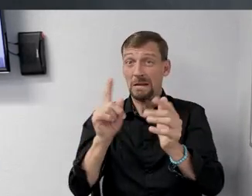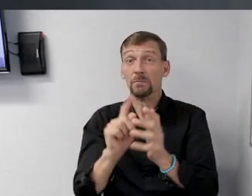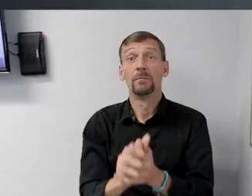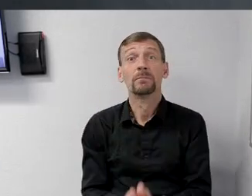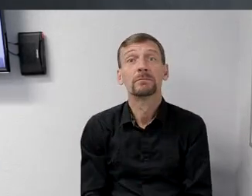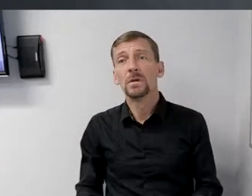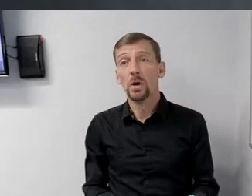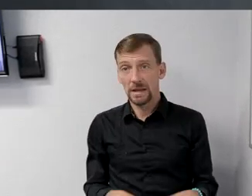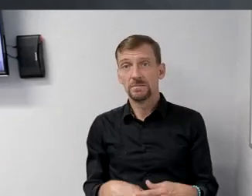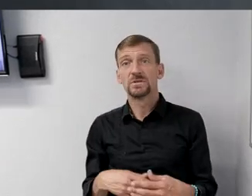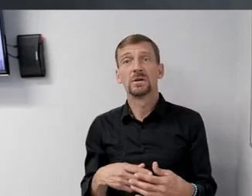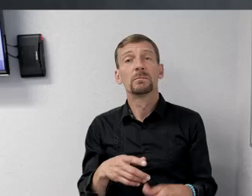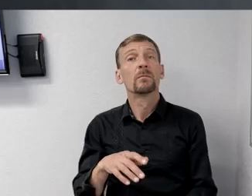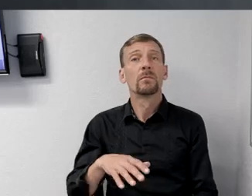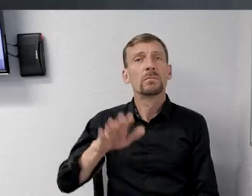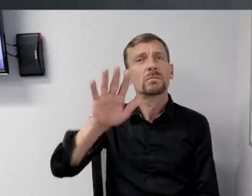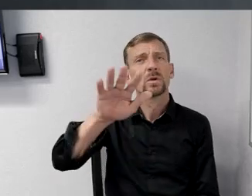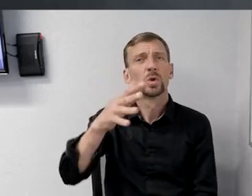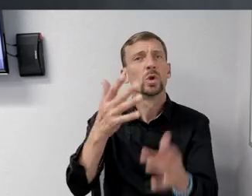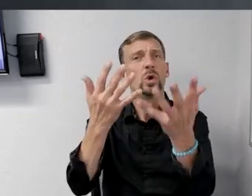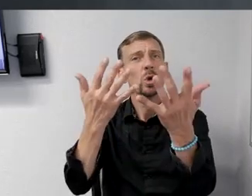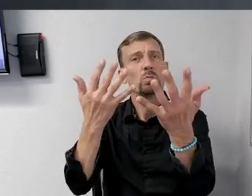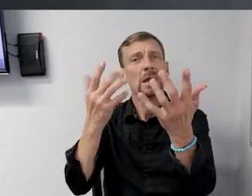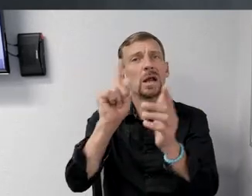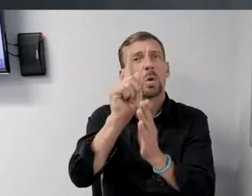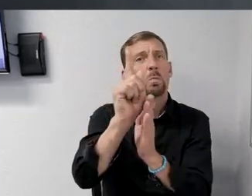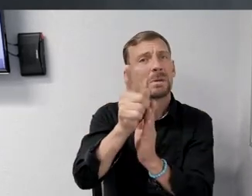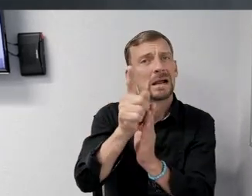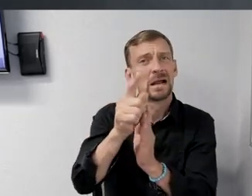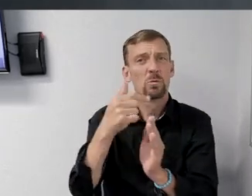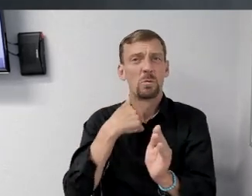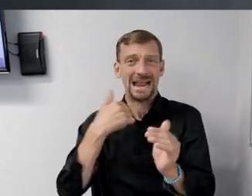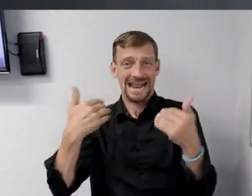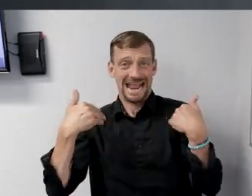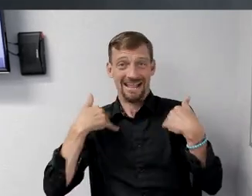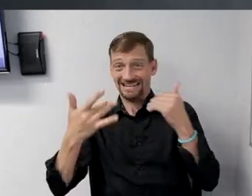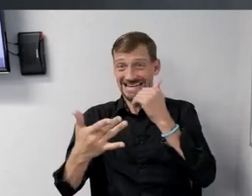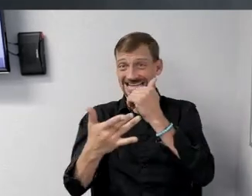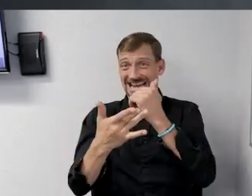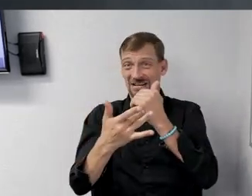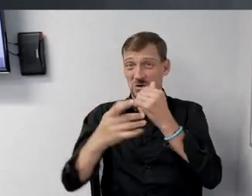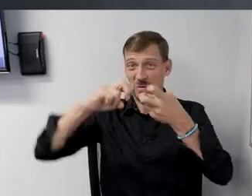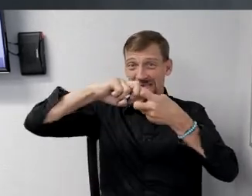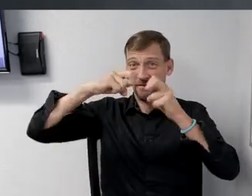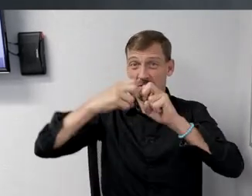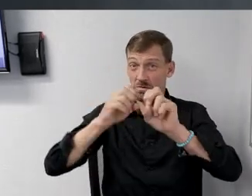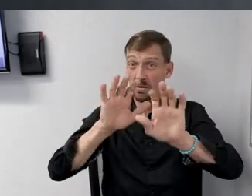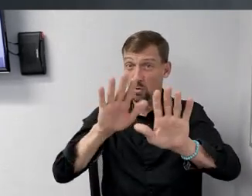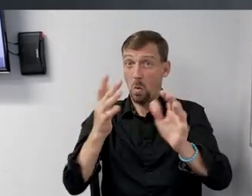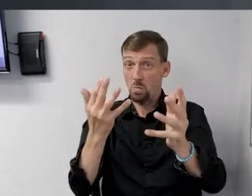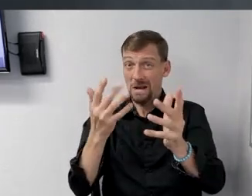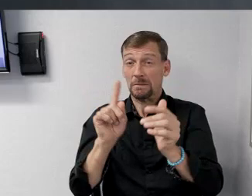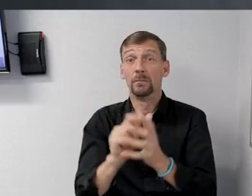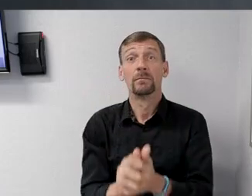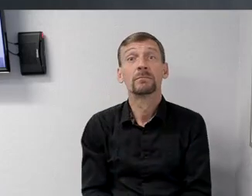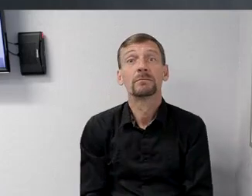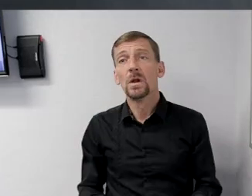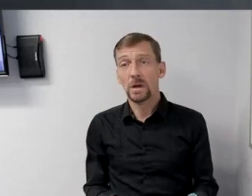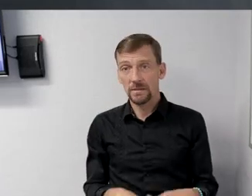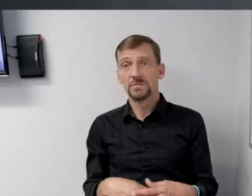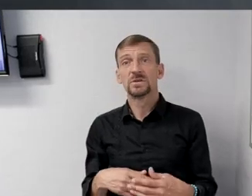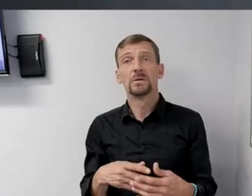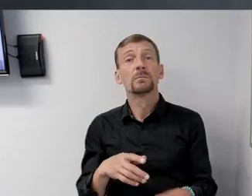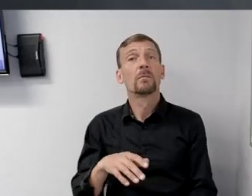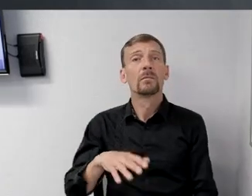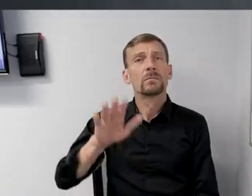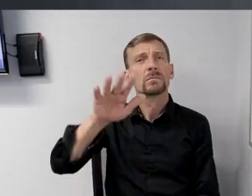good behaviors. And I just fear that if the county jumps to phase 3 and they do open it up, that we as a society stop doing